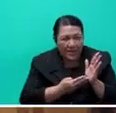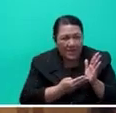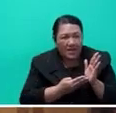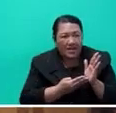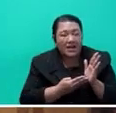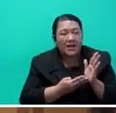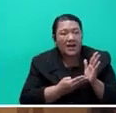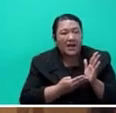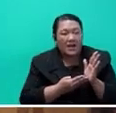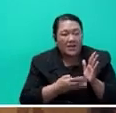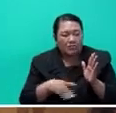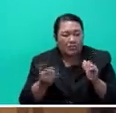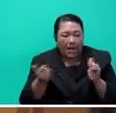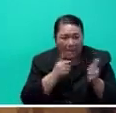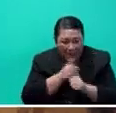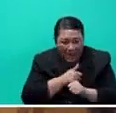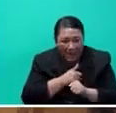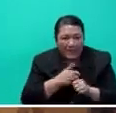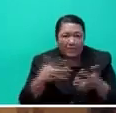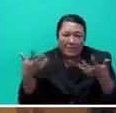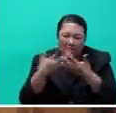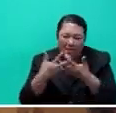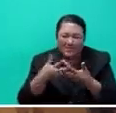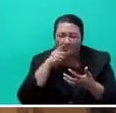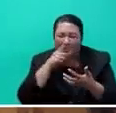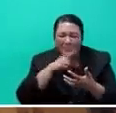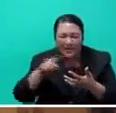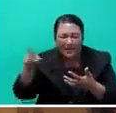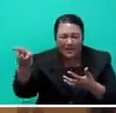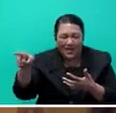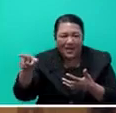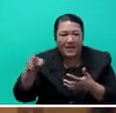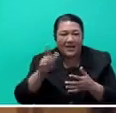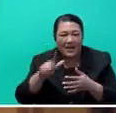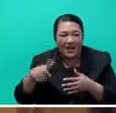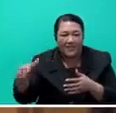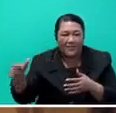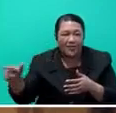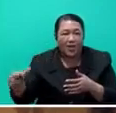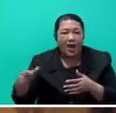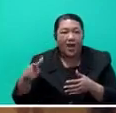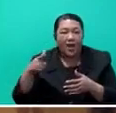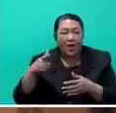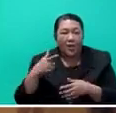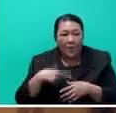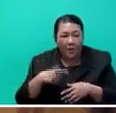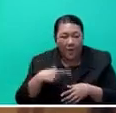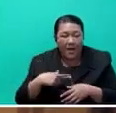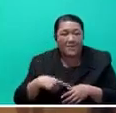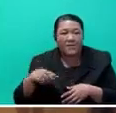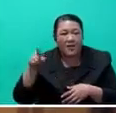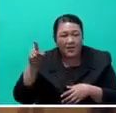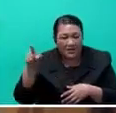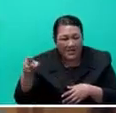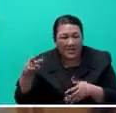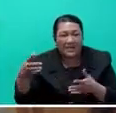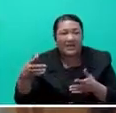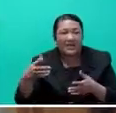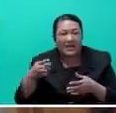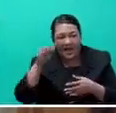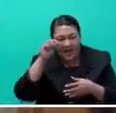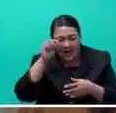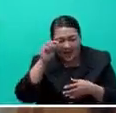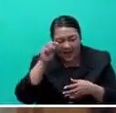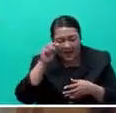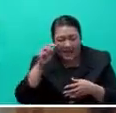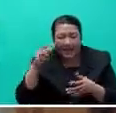people of Levuka need to ensure that we protect them also. I understand also, Honourable Speaker, that there are certain requirements, etc.,